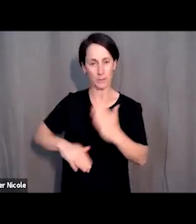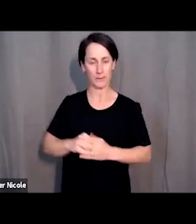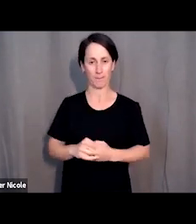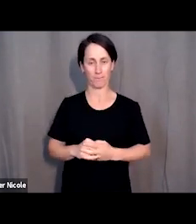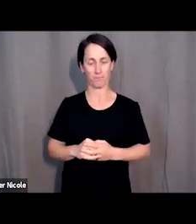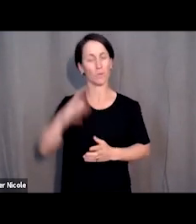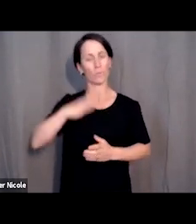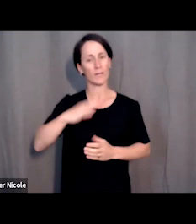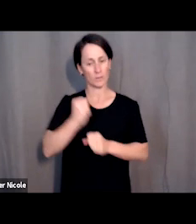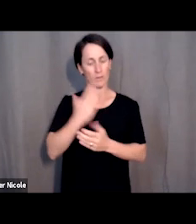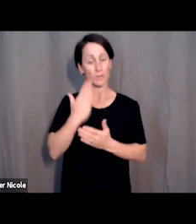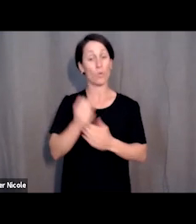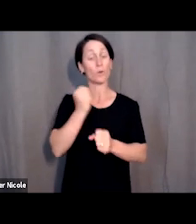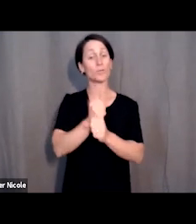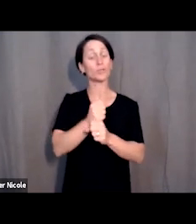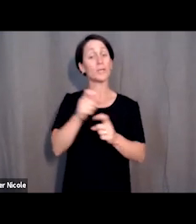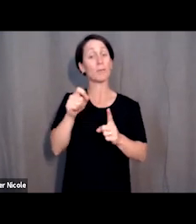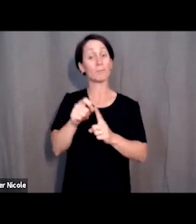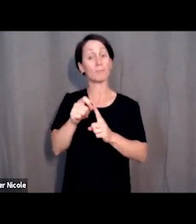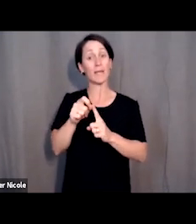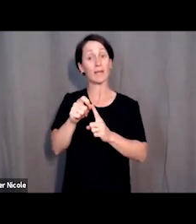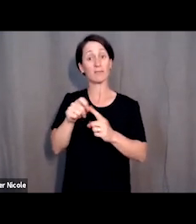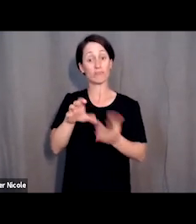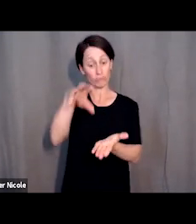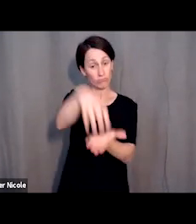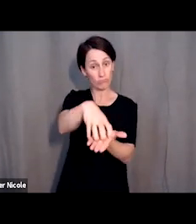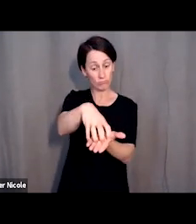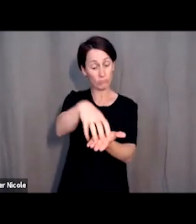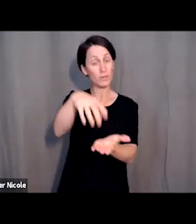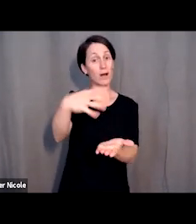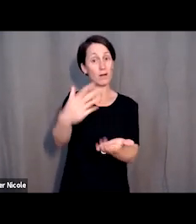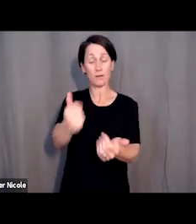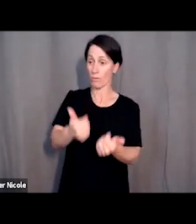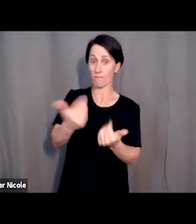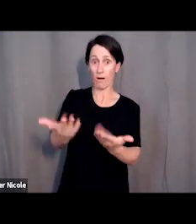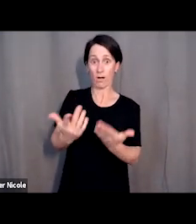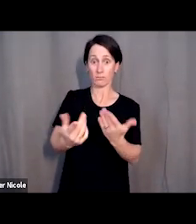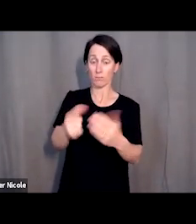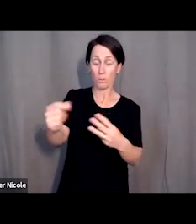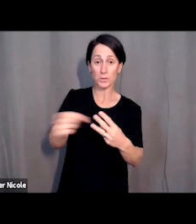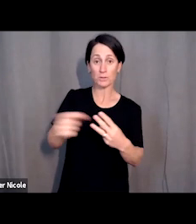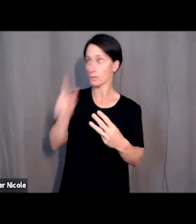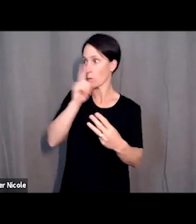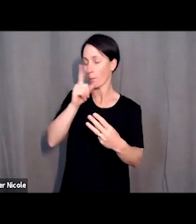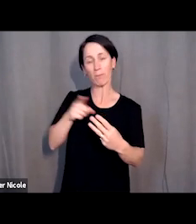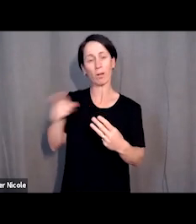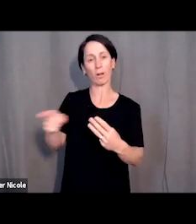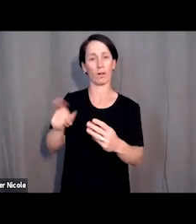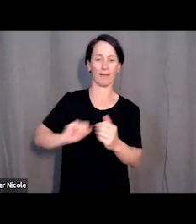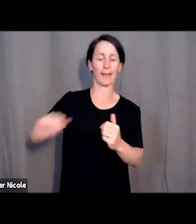and GP rooms that accommodate people's specific needs. Medical centres with more than one doctor, so that